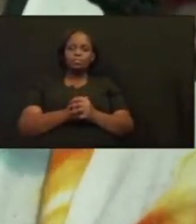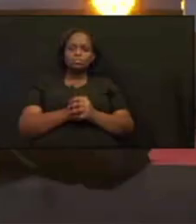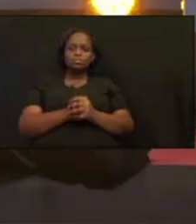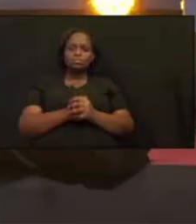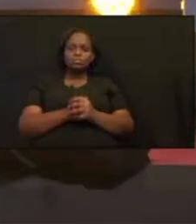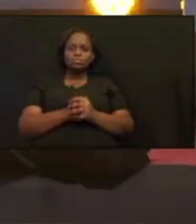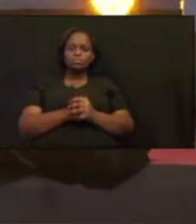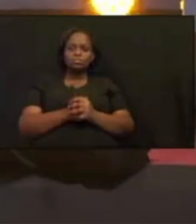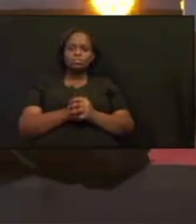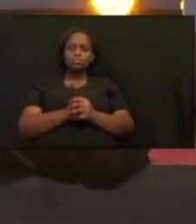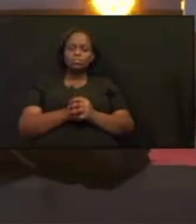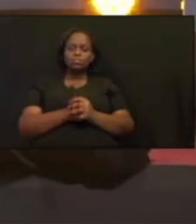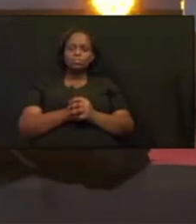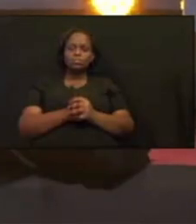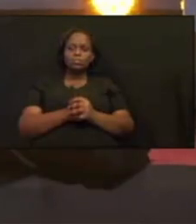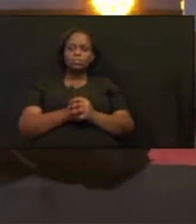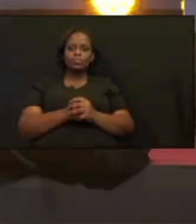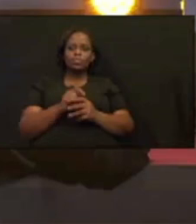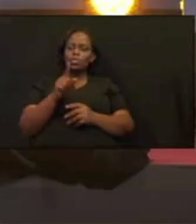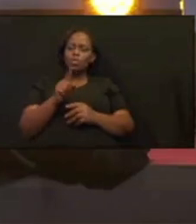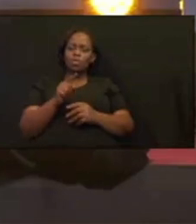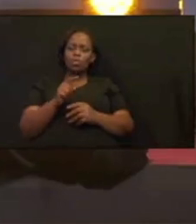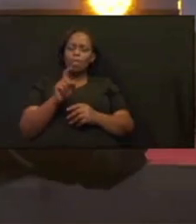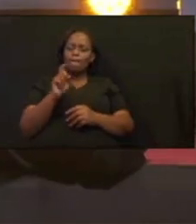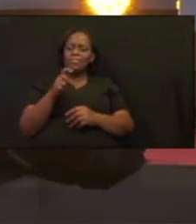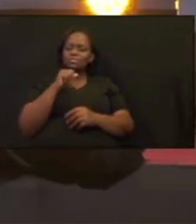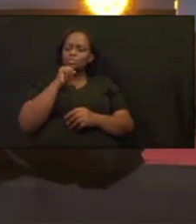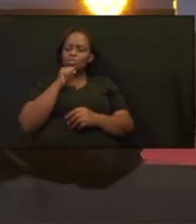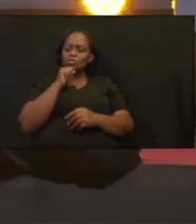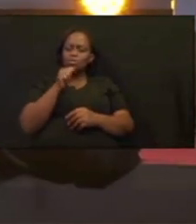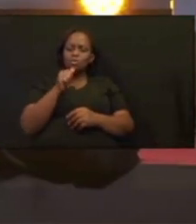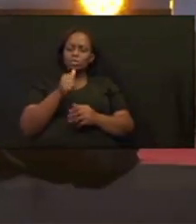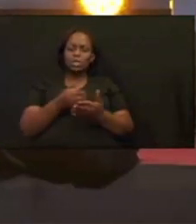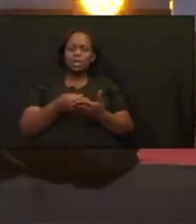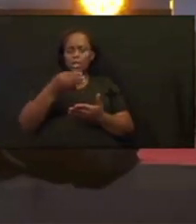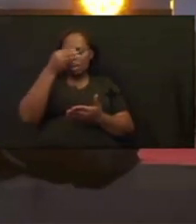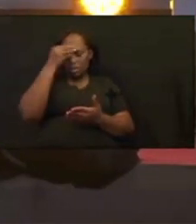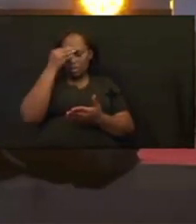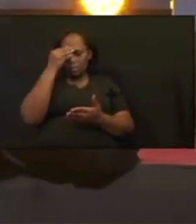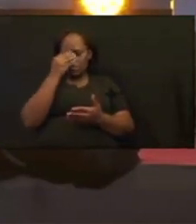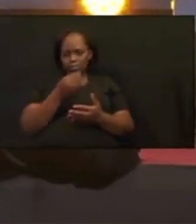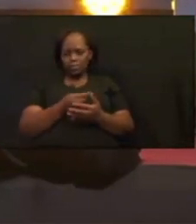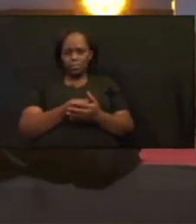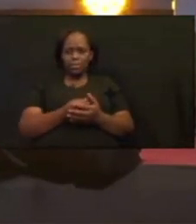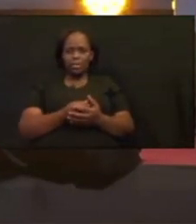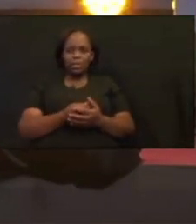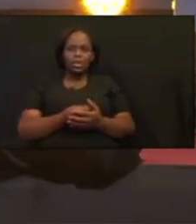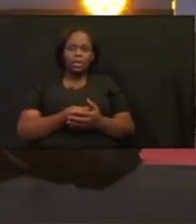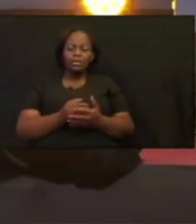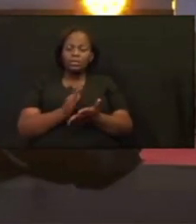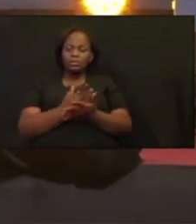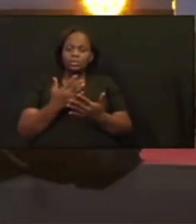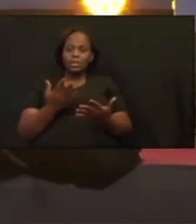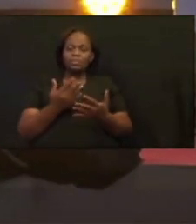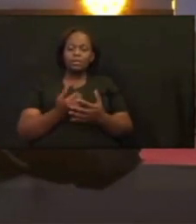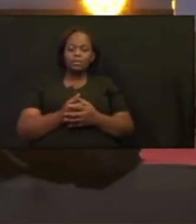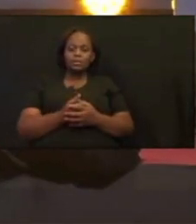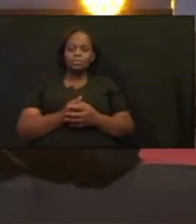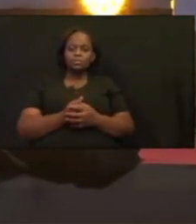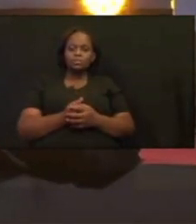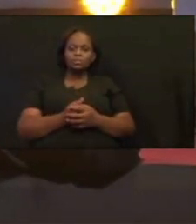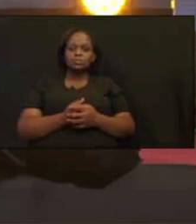have secured a course that would have caused you trouble right now. But right now there is a prophet who should have arrived 5 years